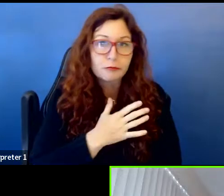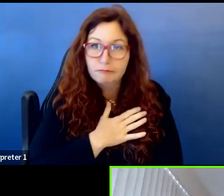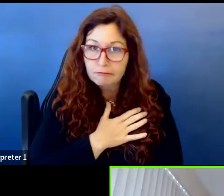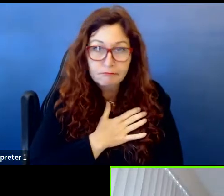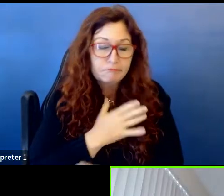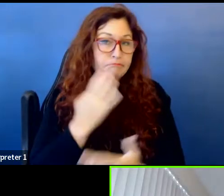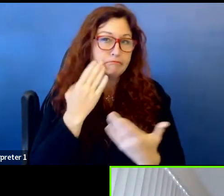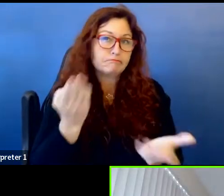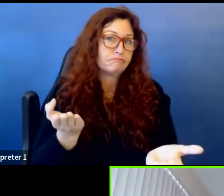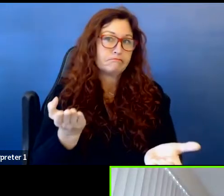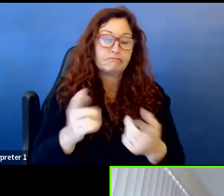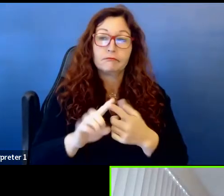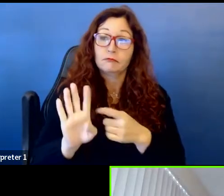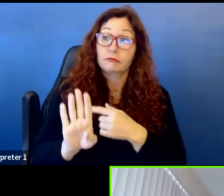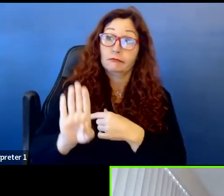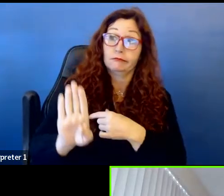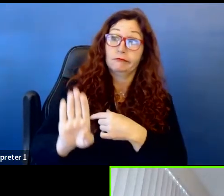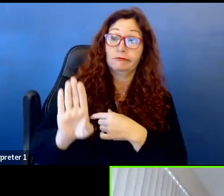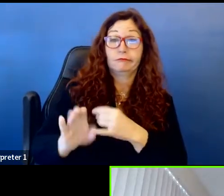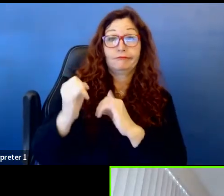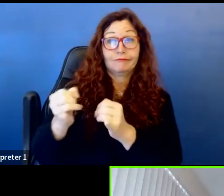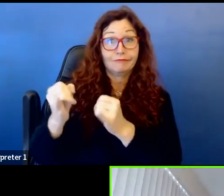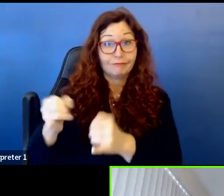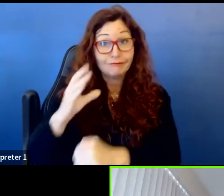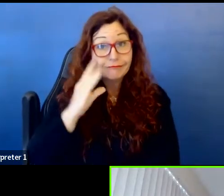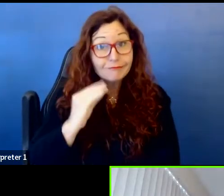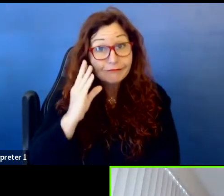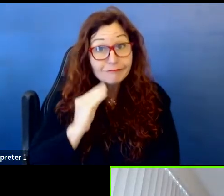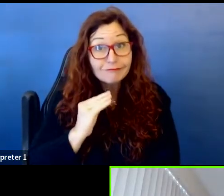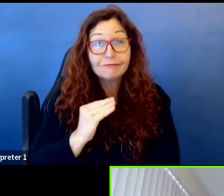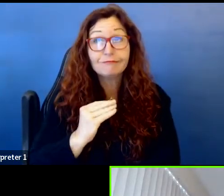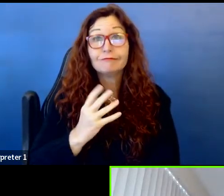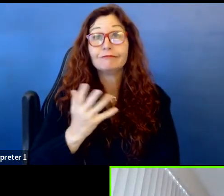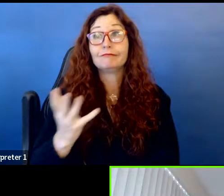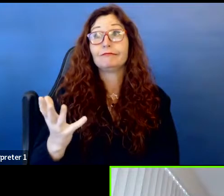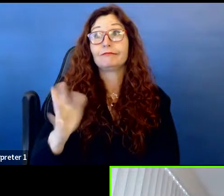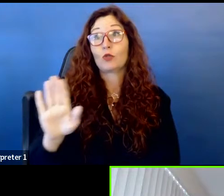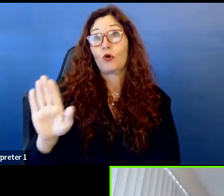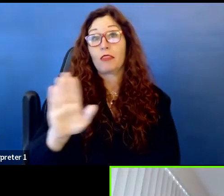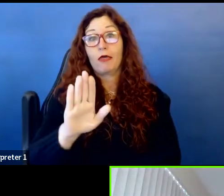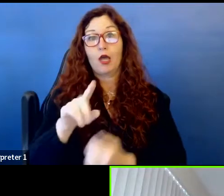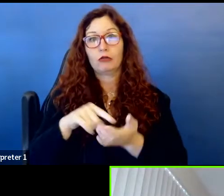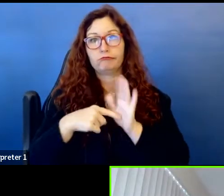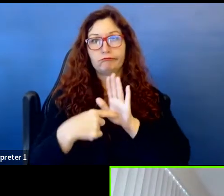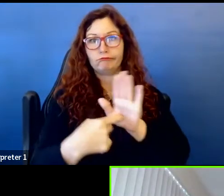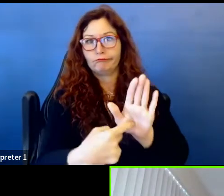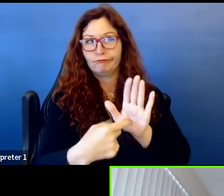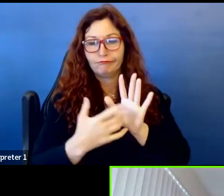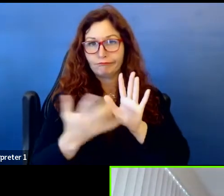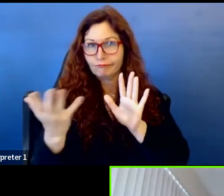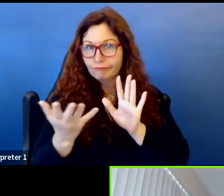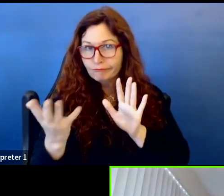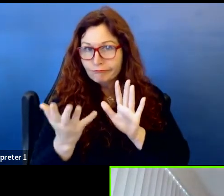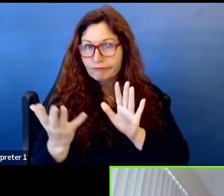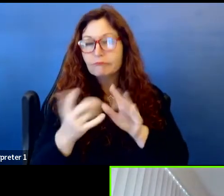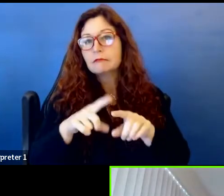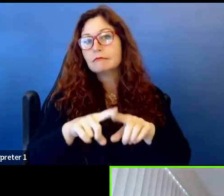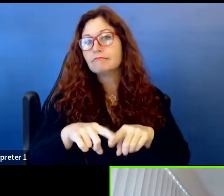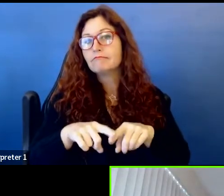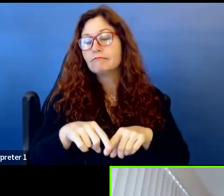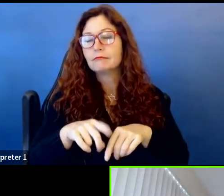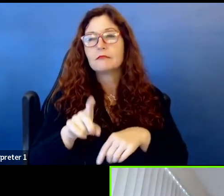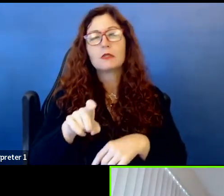you know what um you know how they uh how their presentation might look and so i think that's something that we need to be